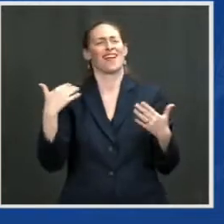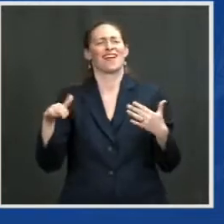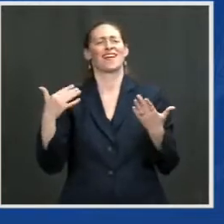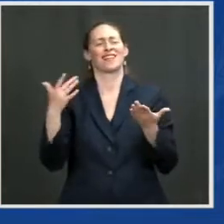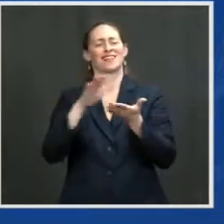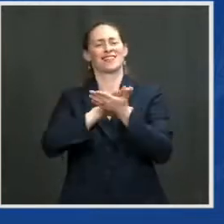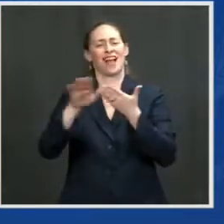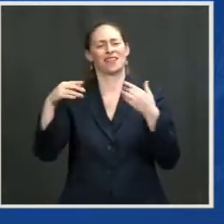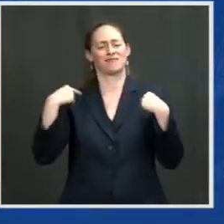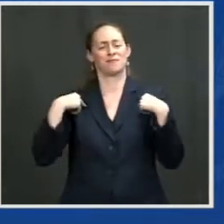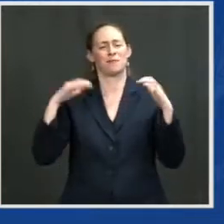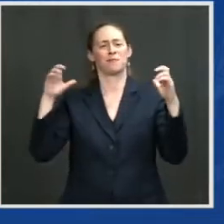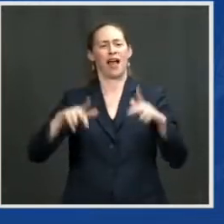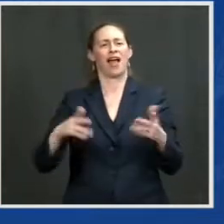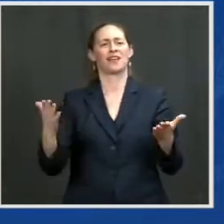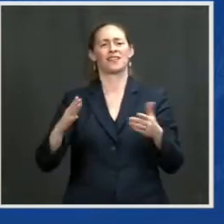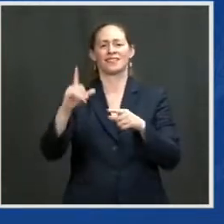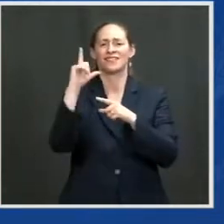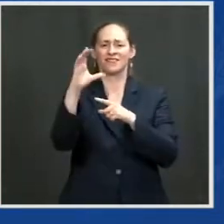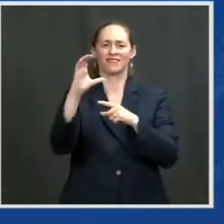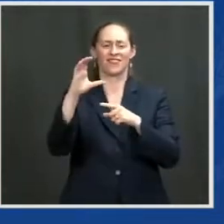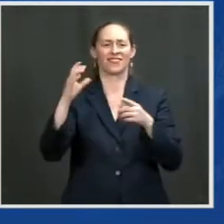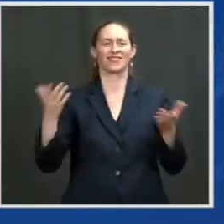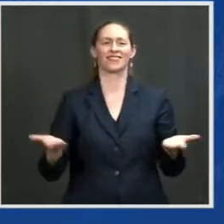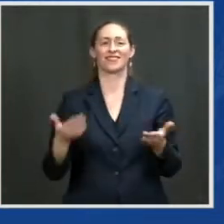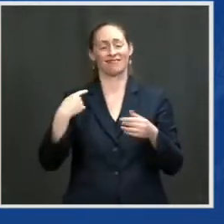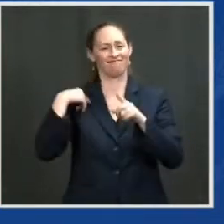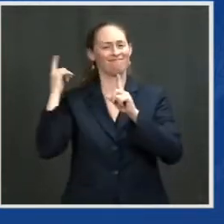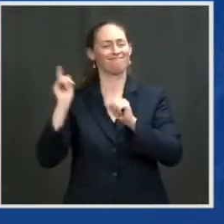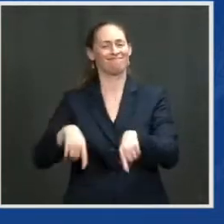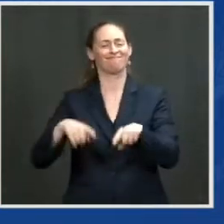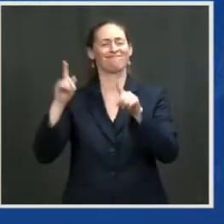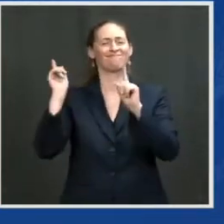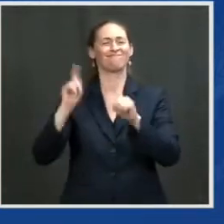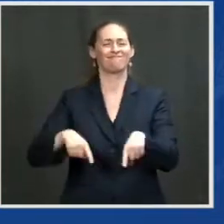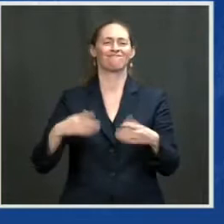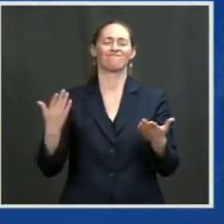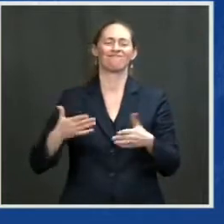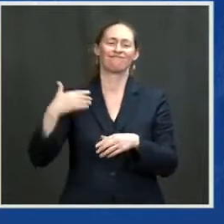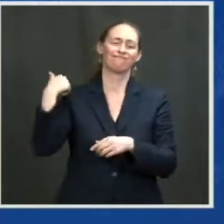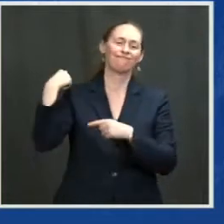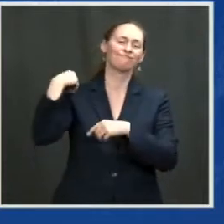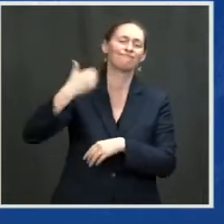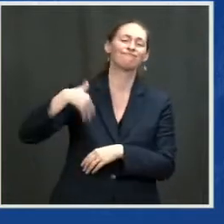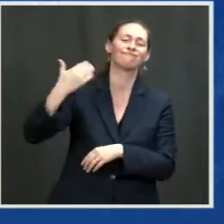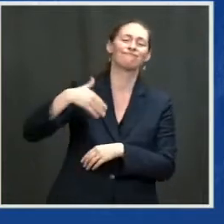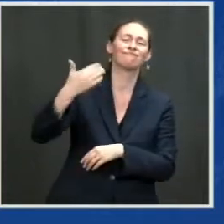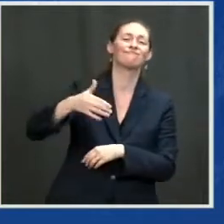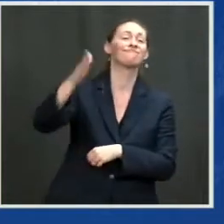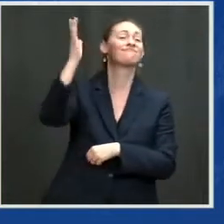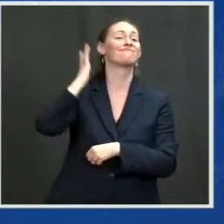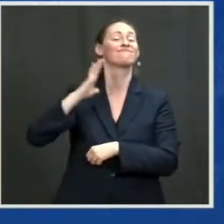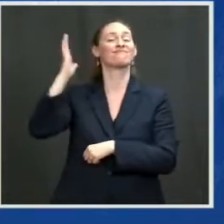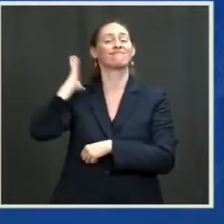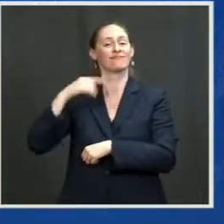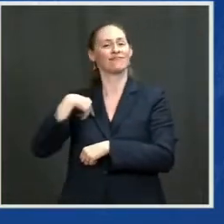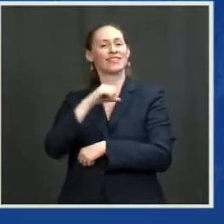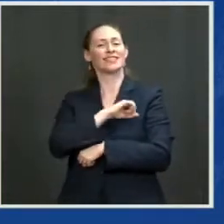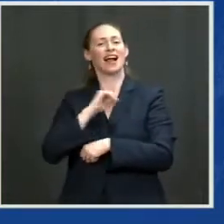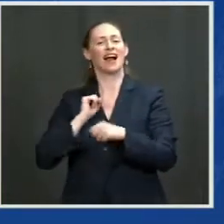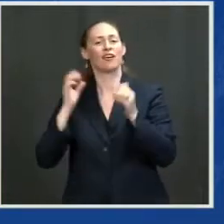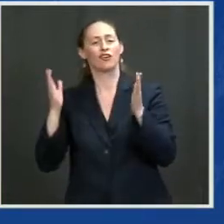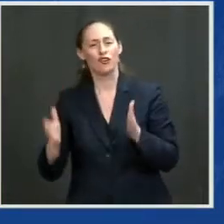here a number of times over the years as senator and then as vice president. First time I came down